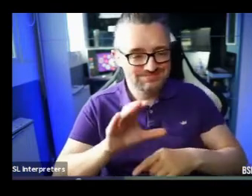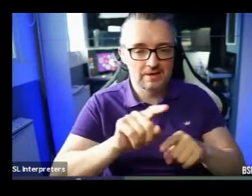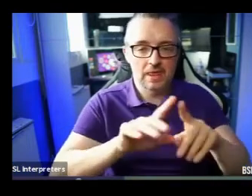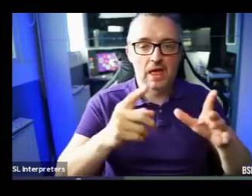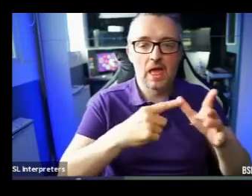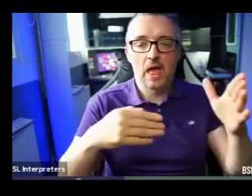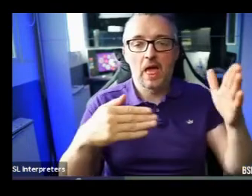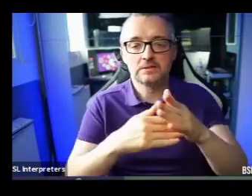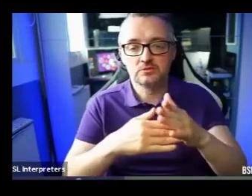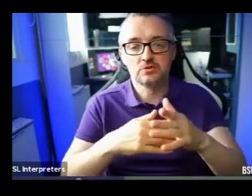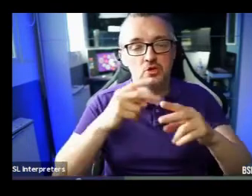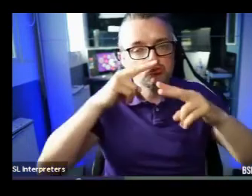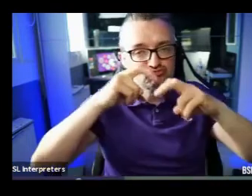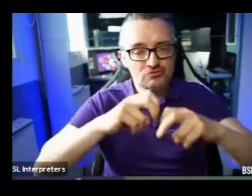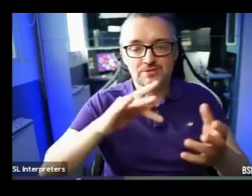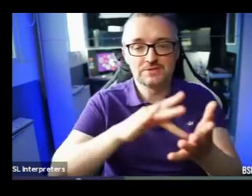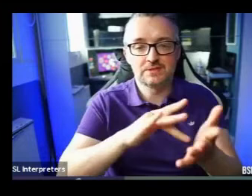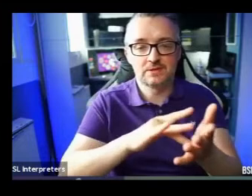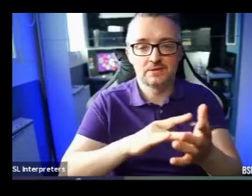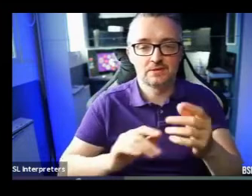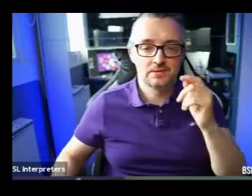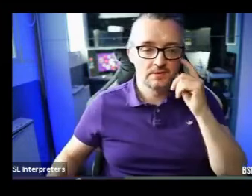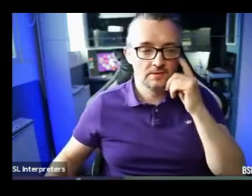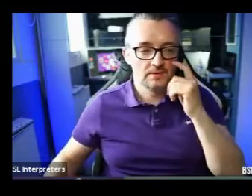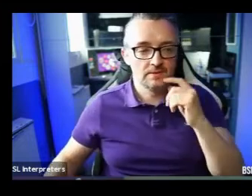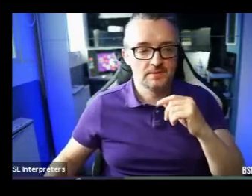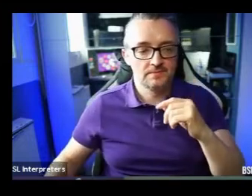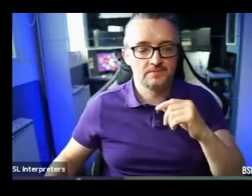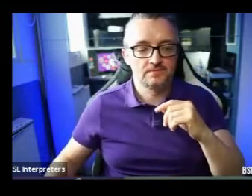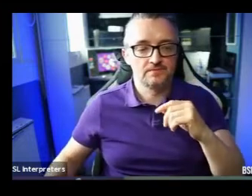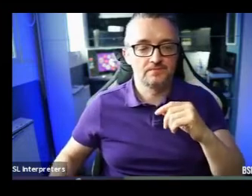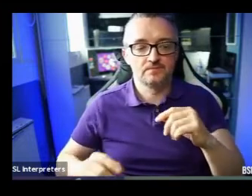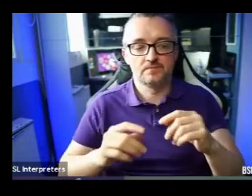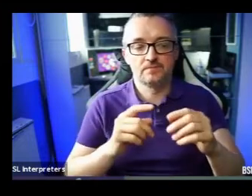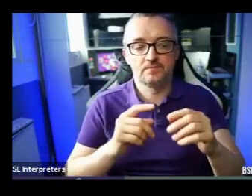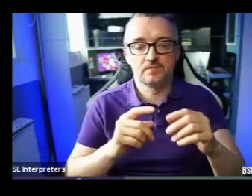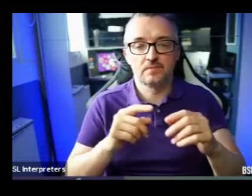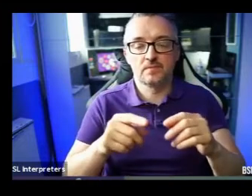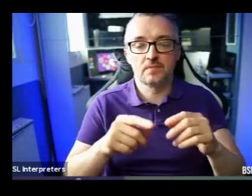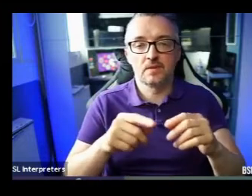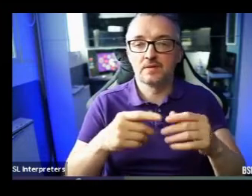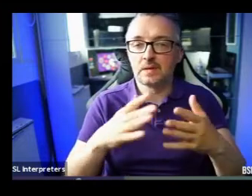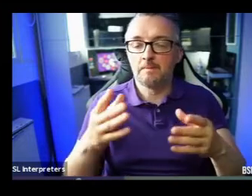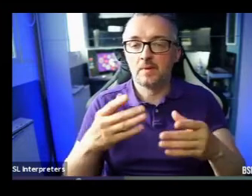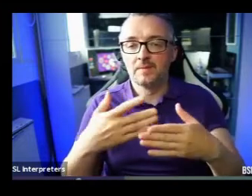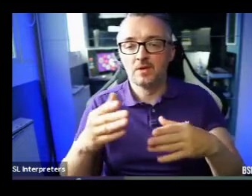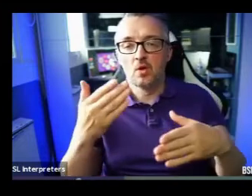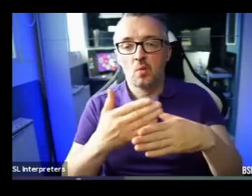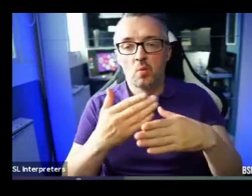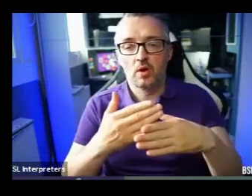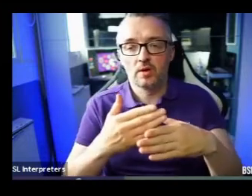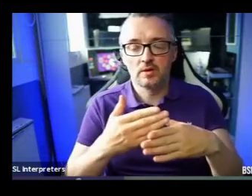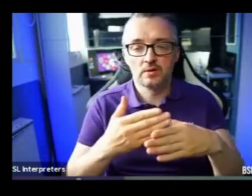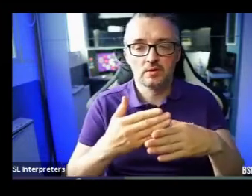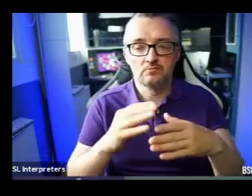strategically invested in, such as the Alzheimer Scotland Research Centre, the Policy and Practice Unit at UWS. Some of the work that's been